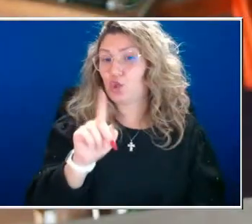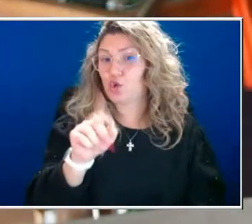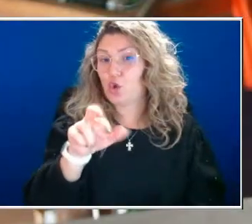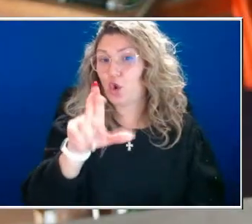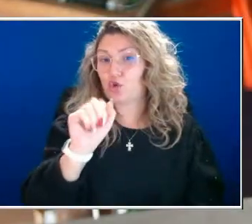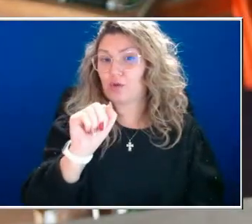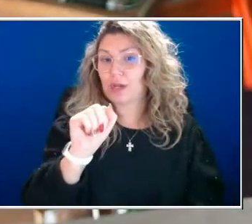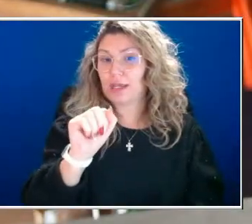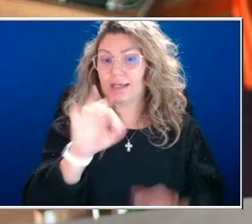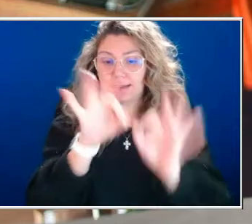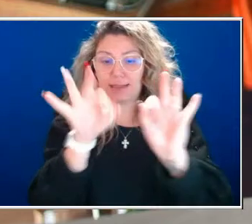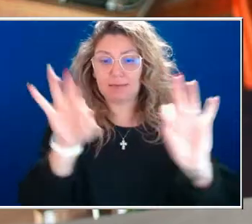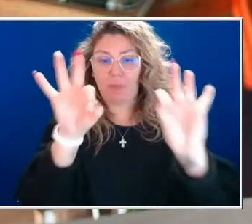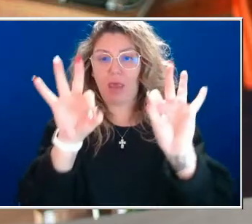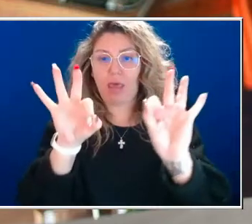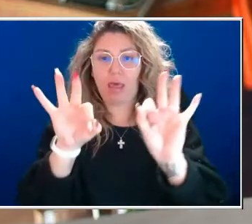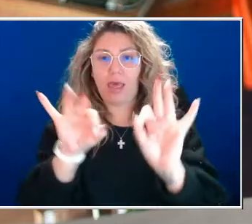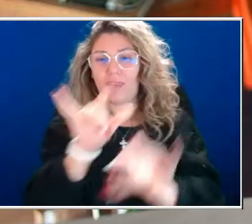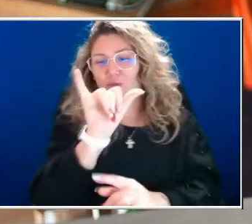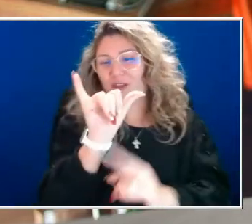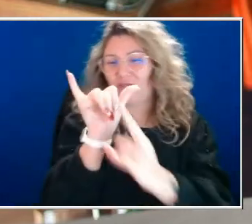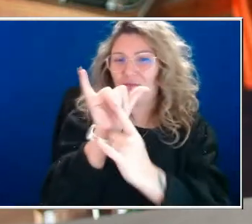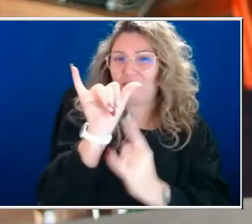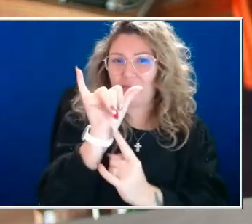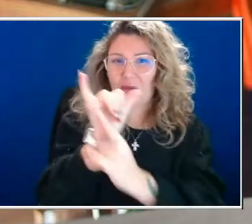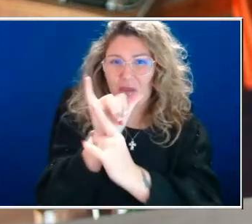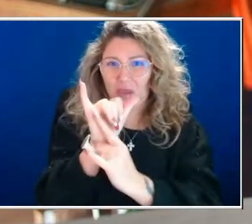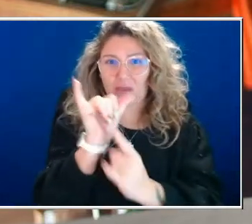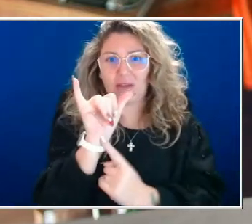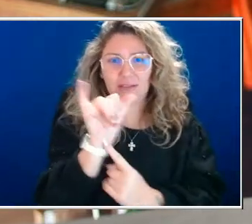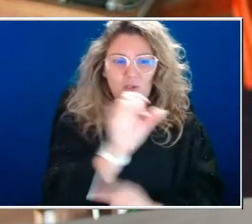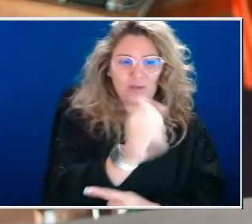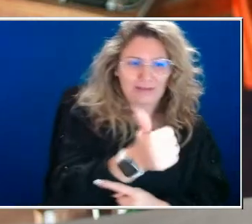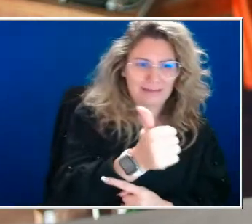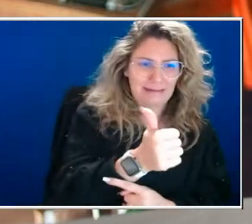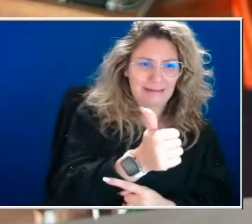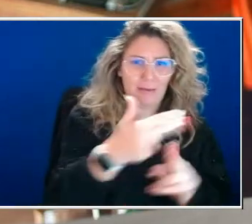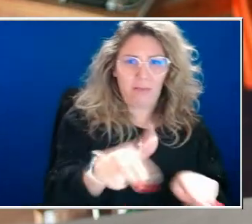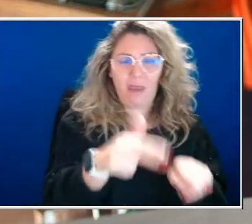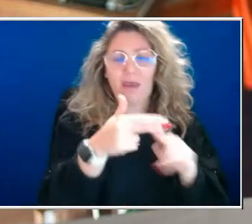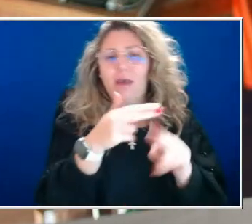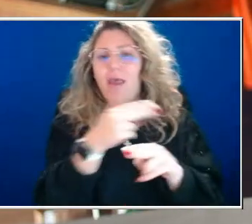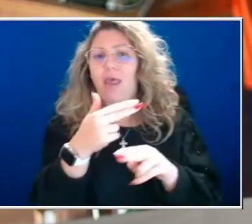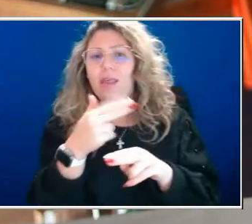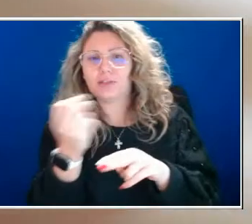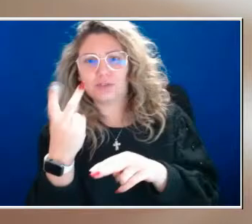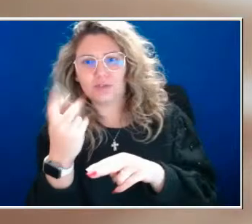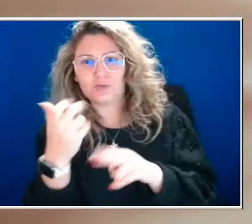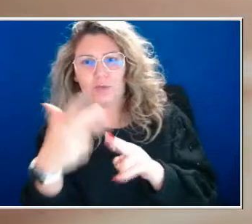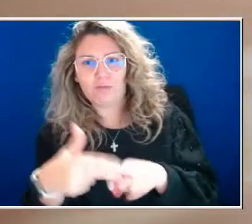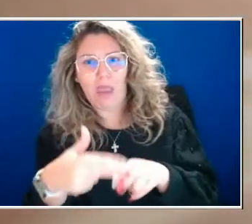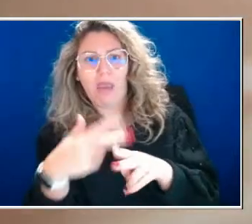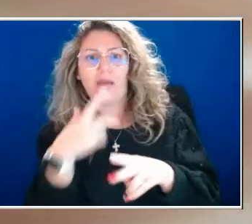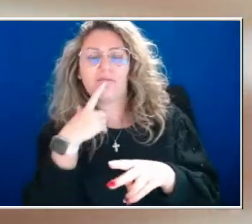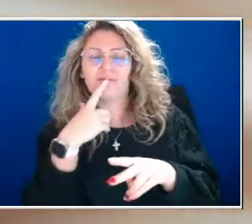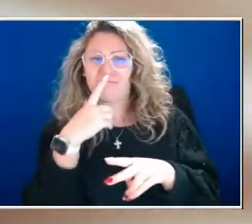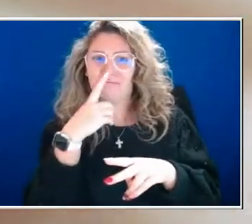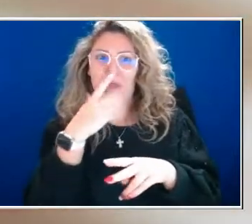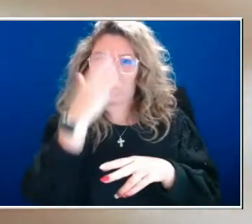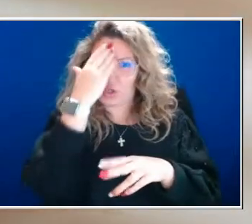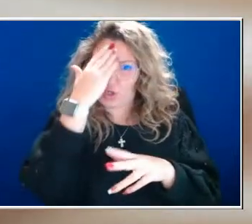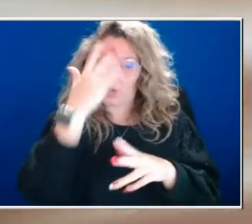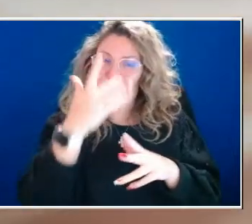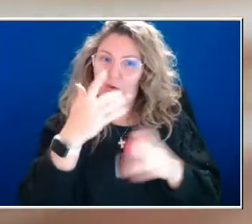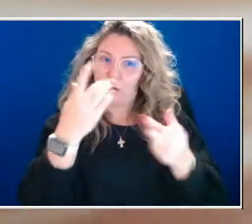10-pound baby and then 12 months later a 9-pound baby. So I knew my pelvic floor was compromised because of that. And in 2021,